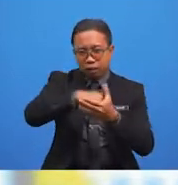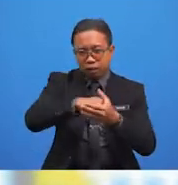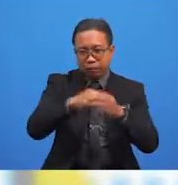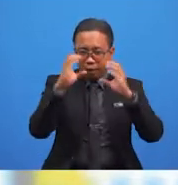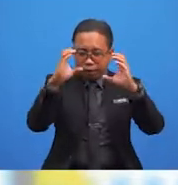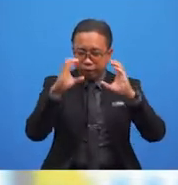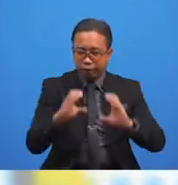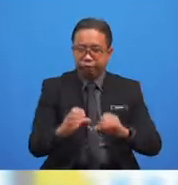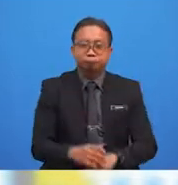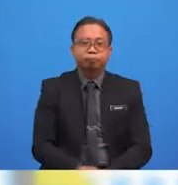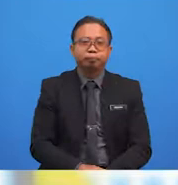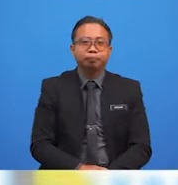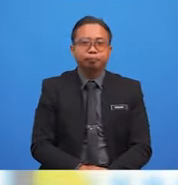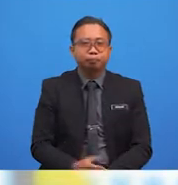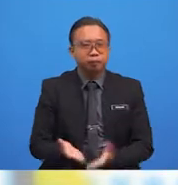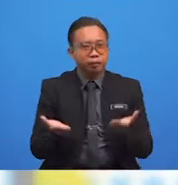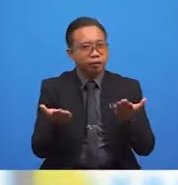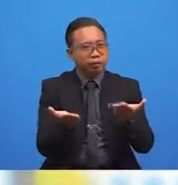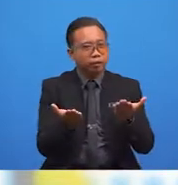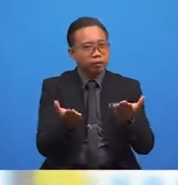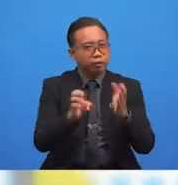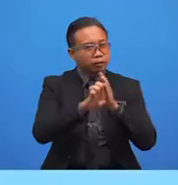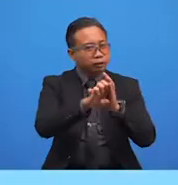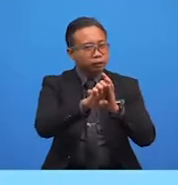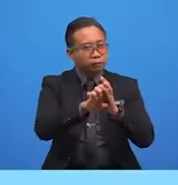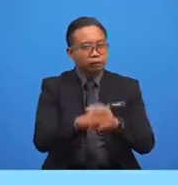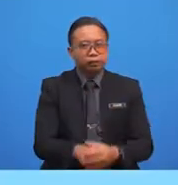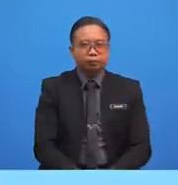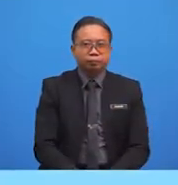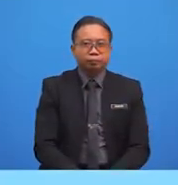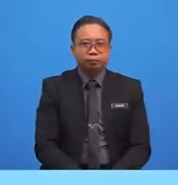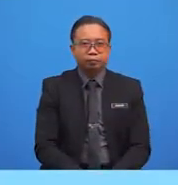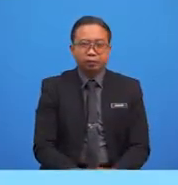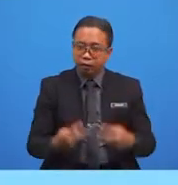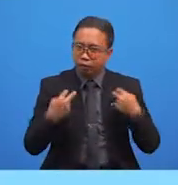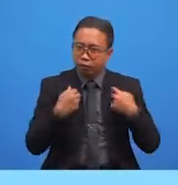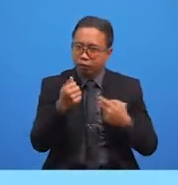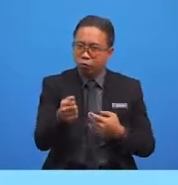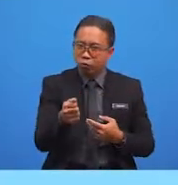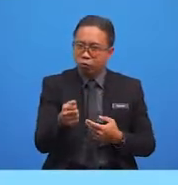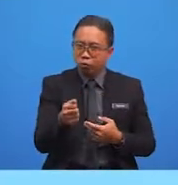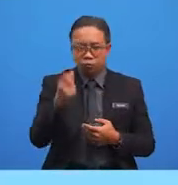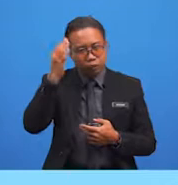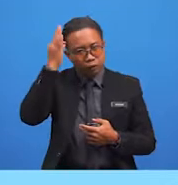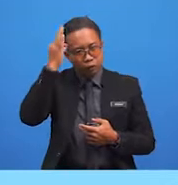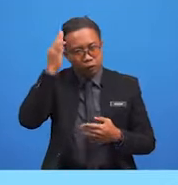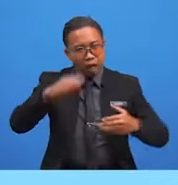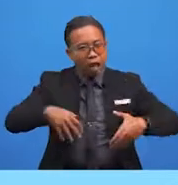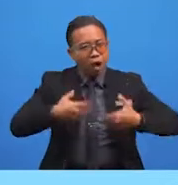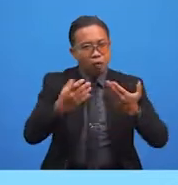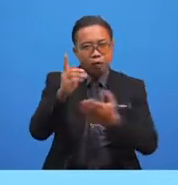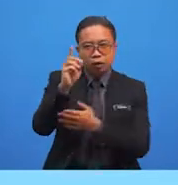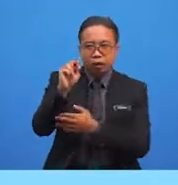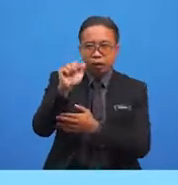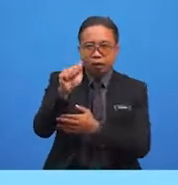paragraph. Here are some examples. Have you ever wondered how your